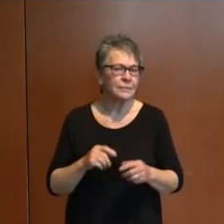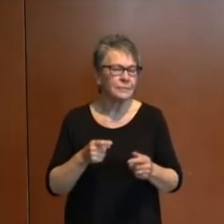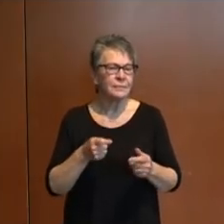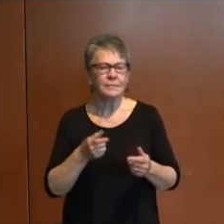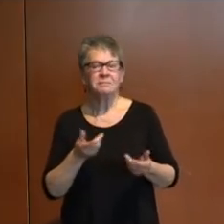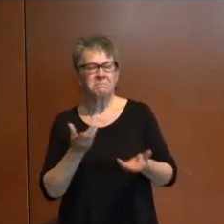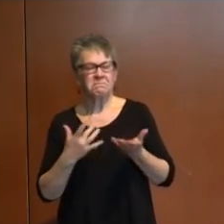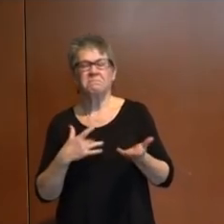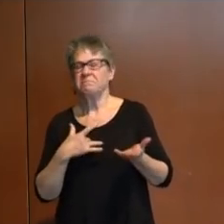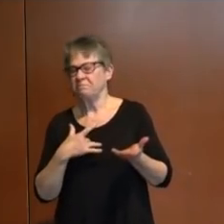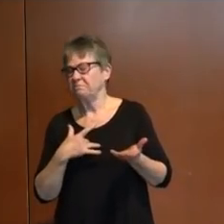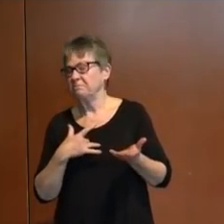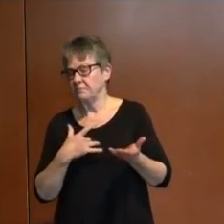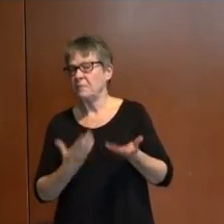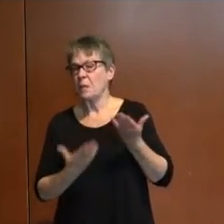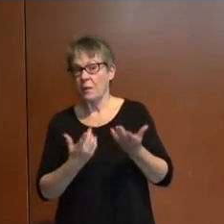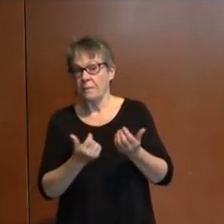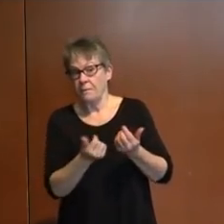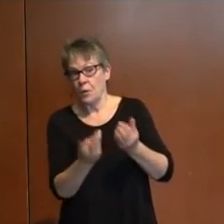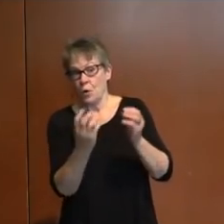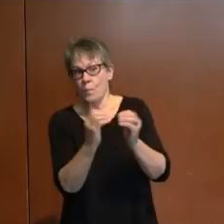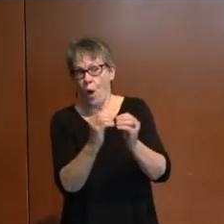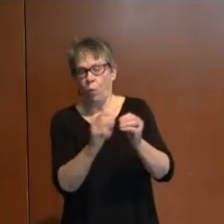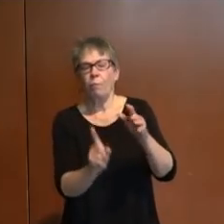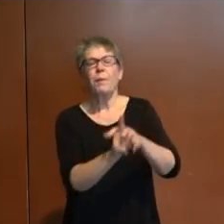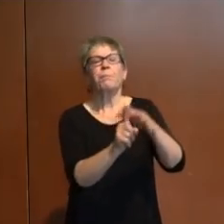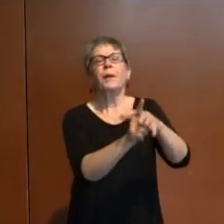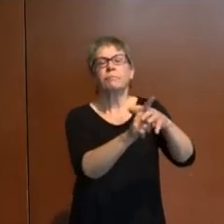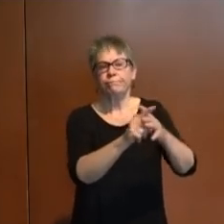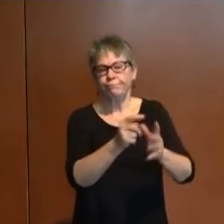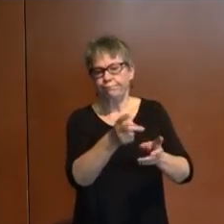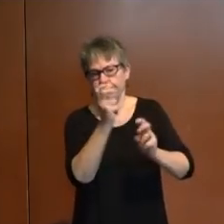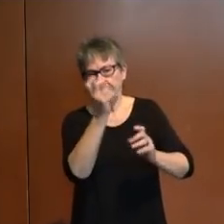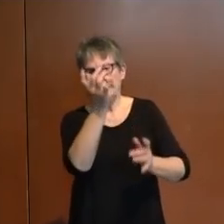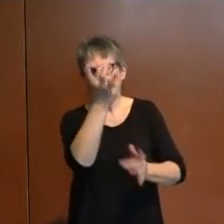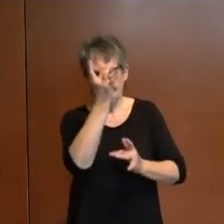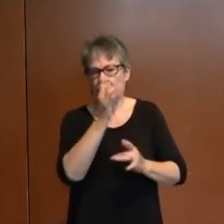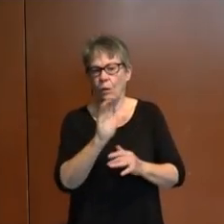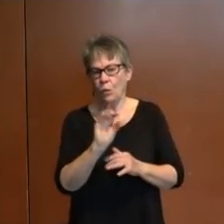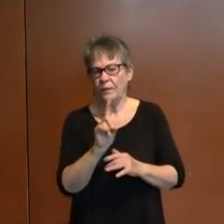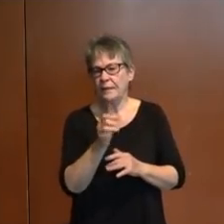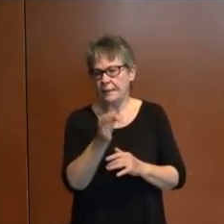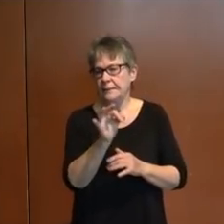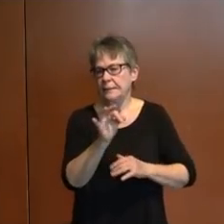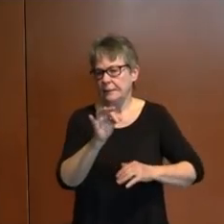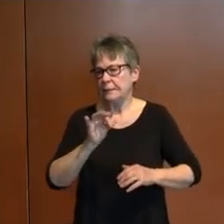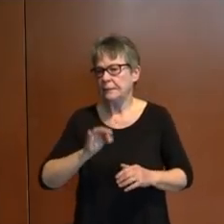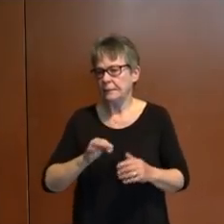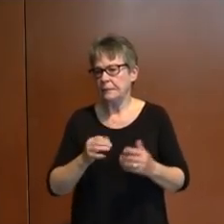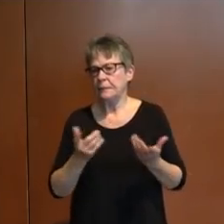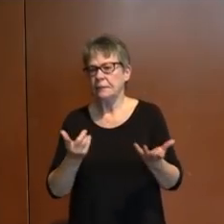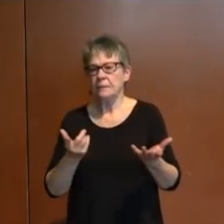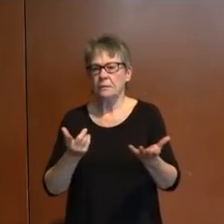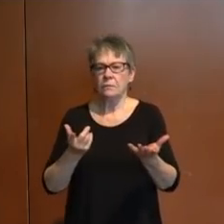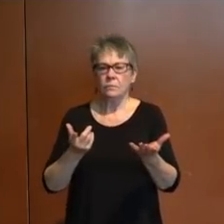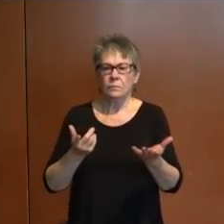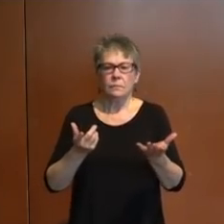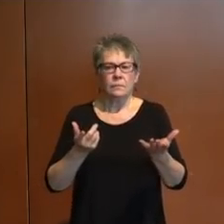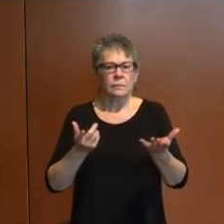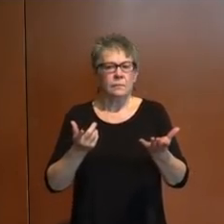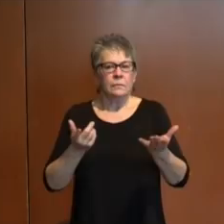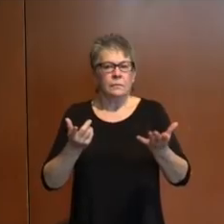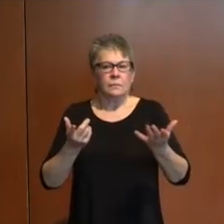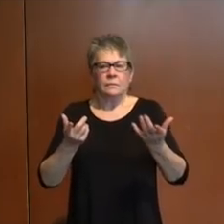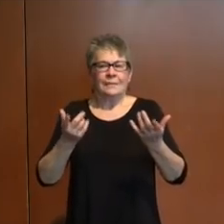staff of St. Joseph's had all been exposed to COVID-19. Because of this situation,